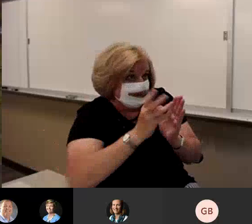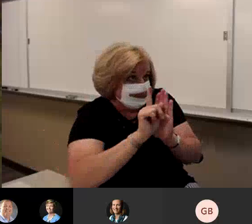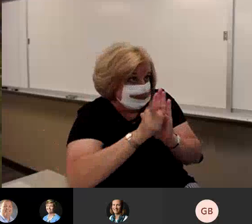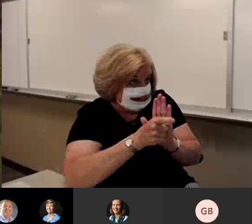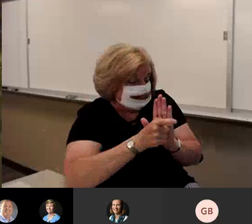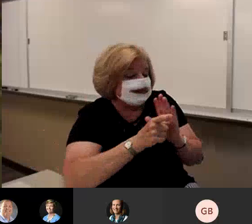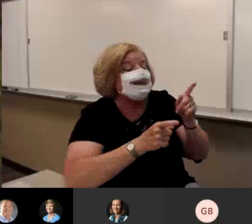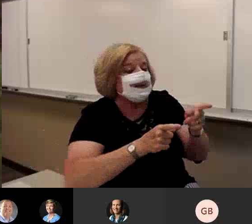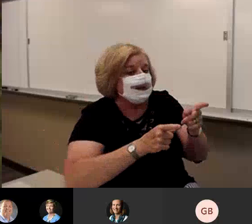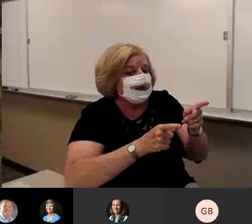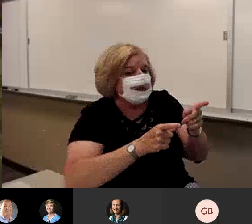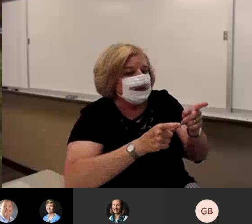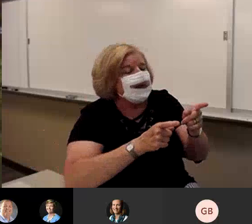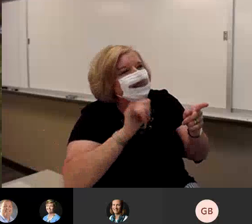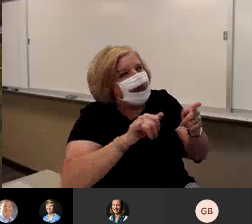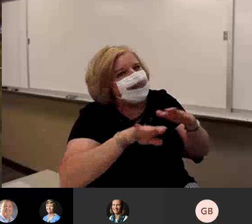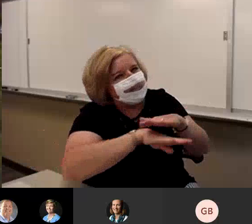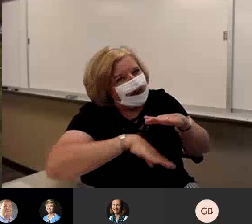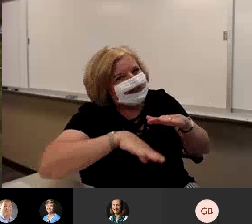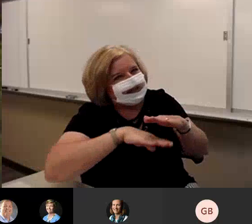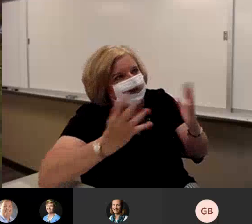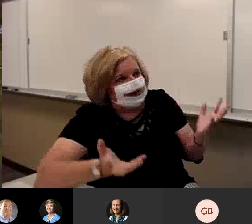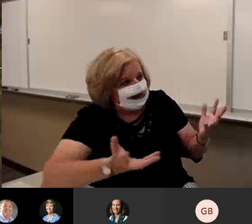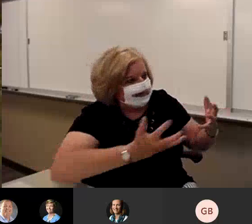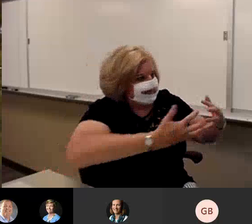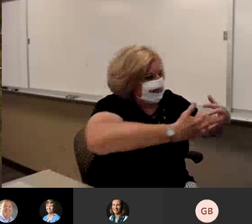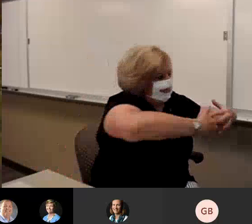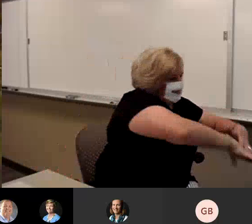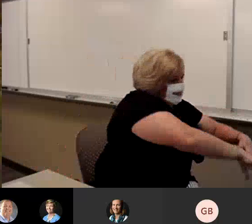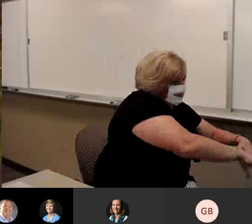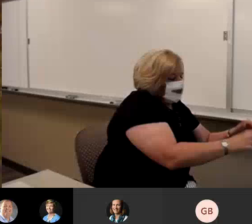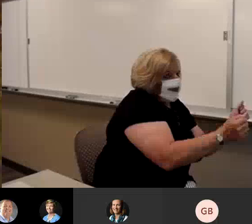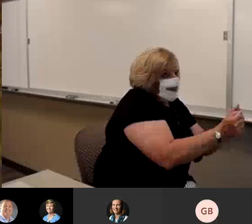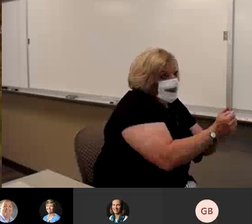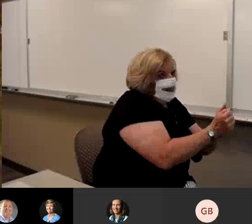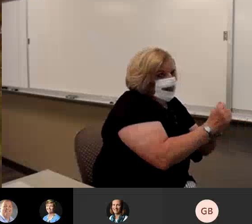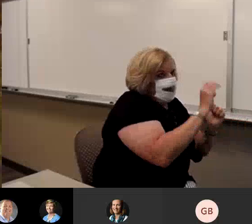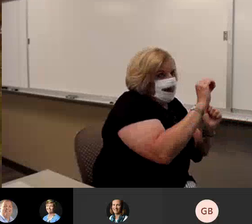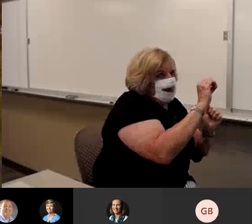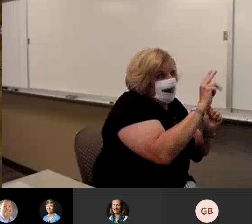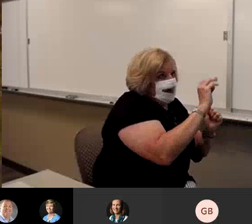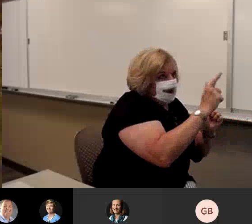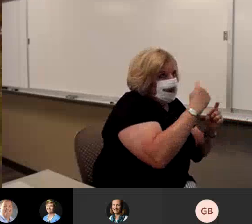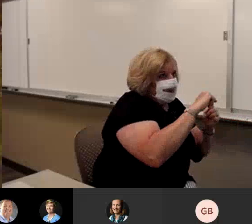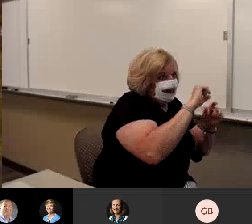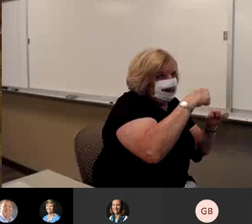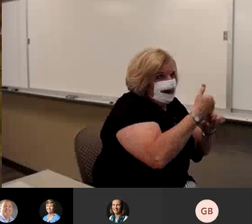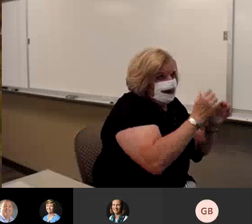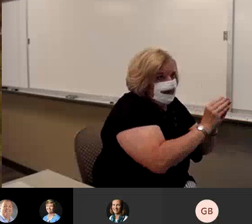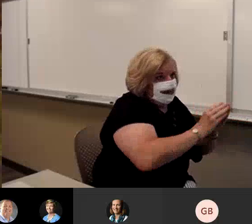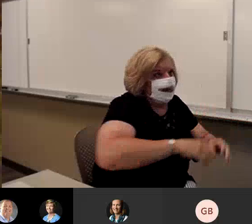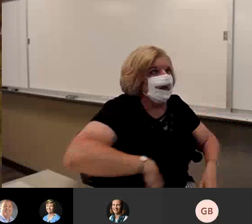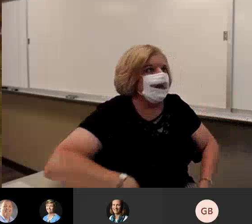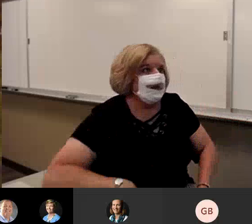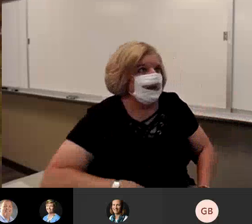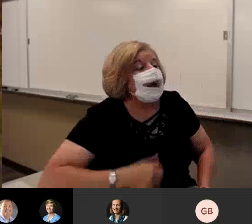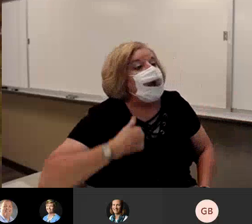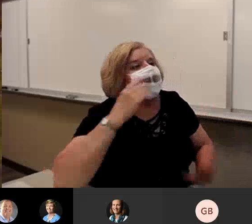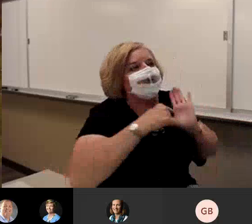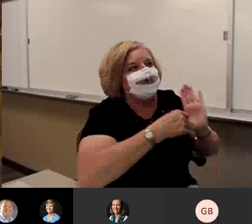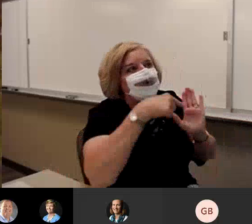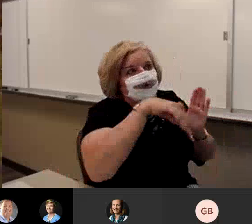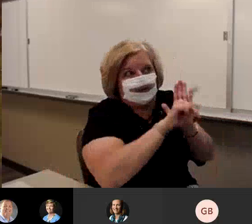minutes, and that basically it merges with your with Outlook when you set up a meeting. And I'm going to